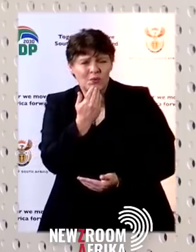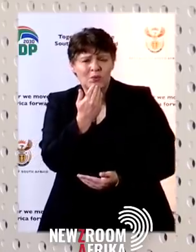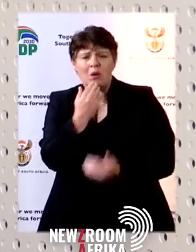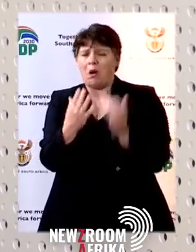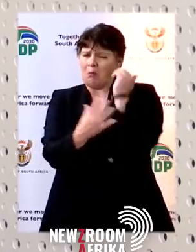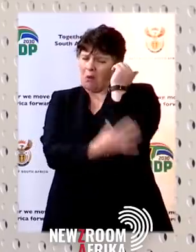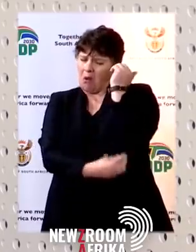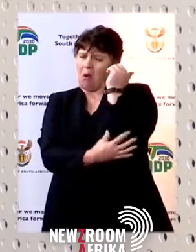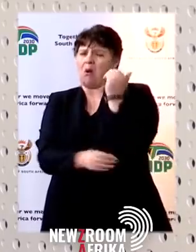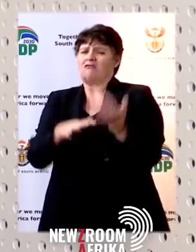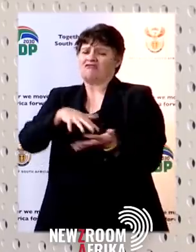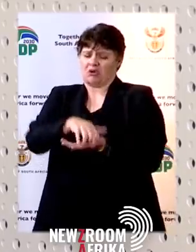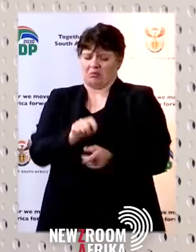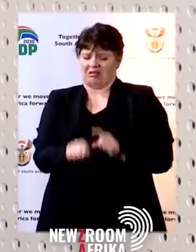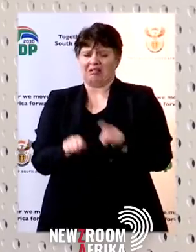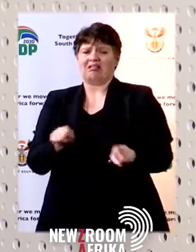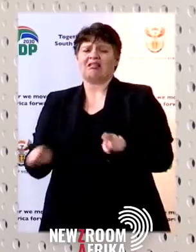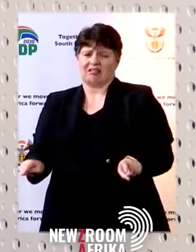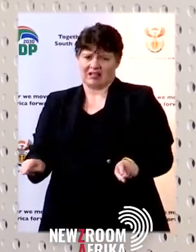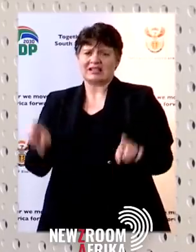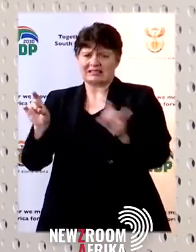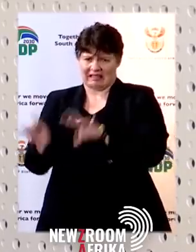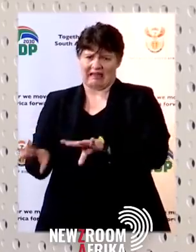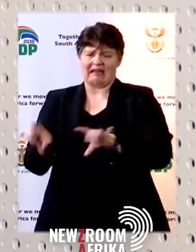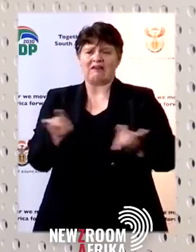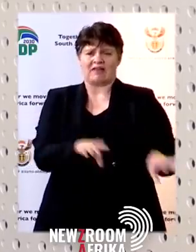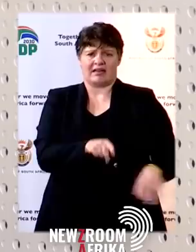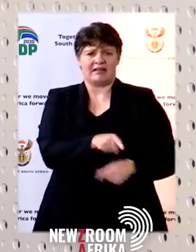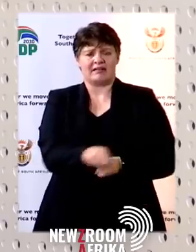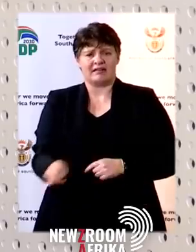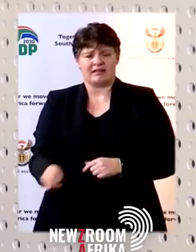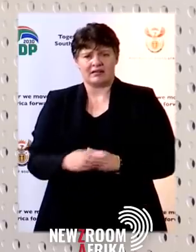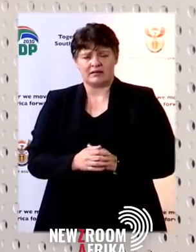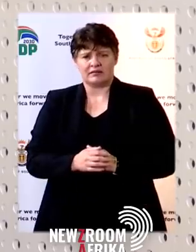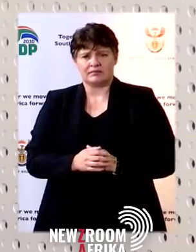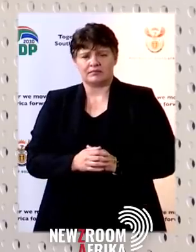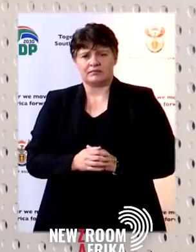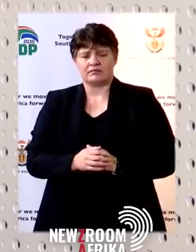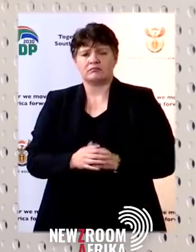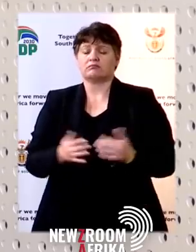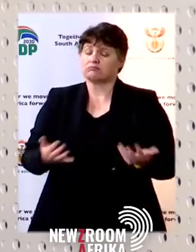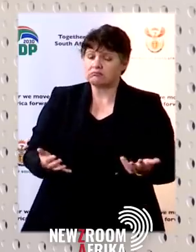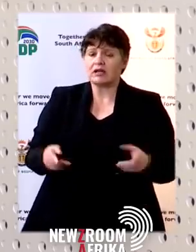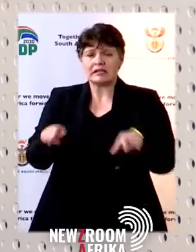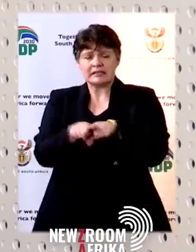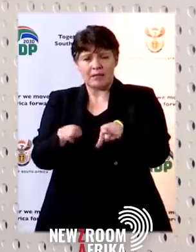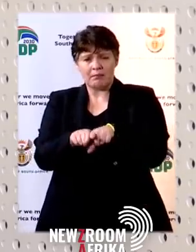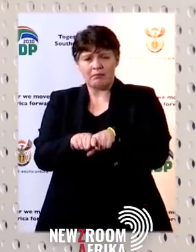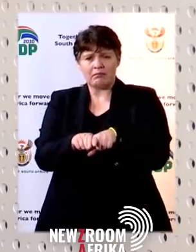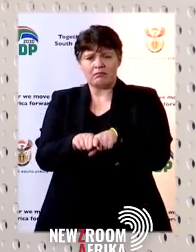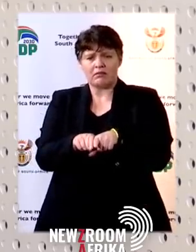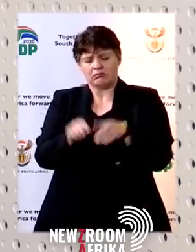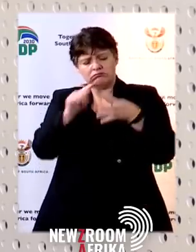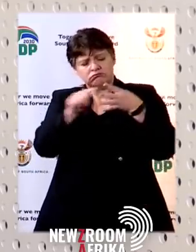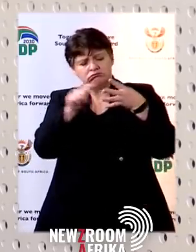and the vulnerable. It must also be about businesses, large, medium, and